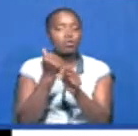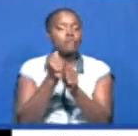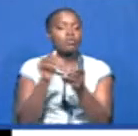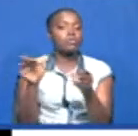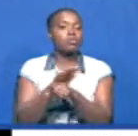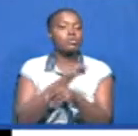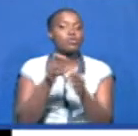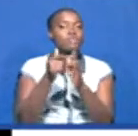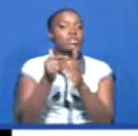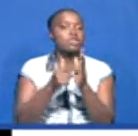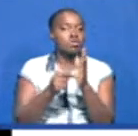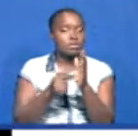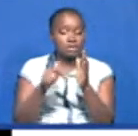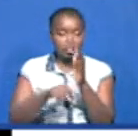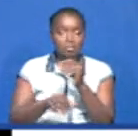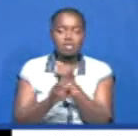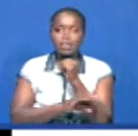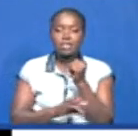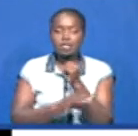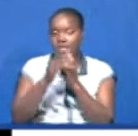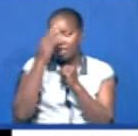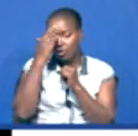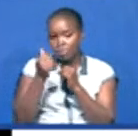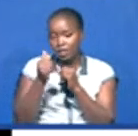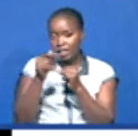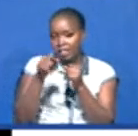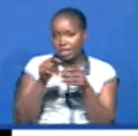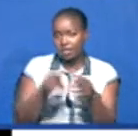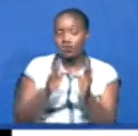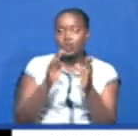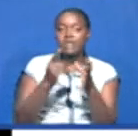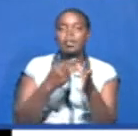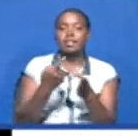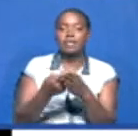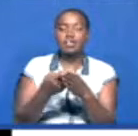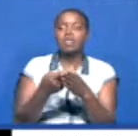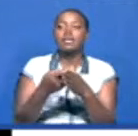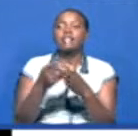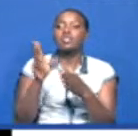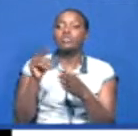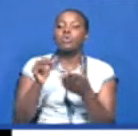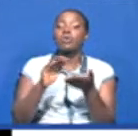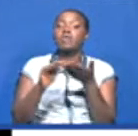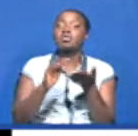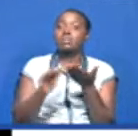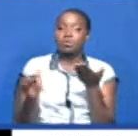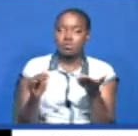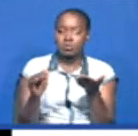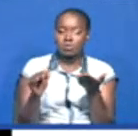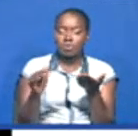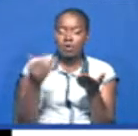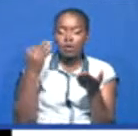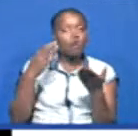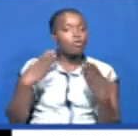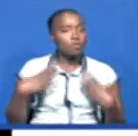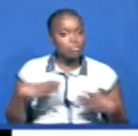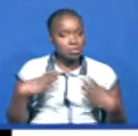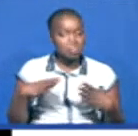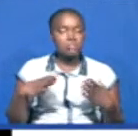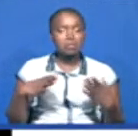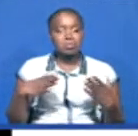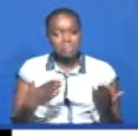issues in this country. Because that way then, there is no excuse of people or